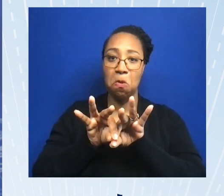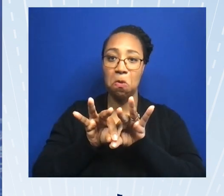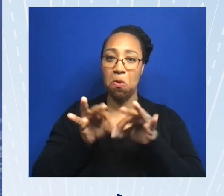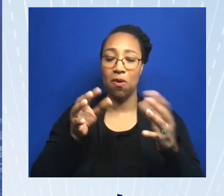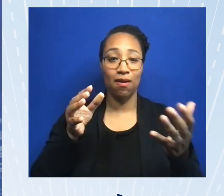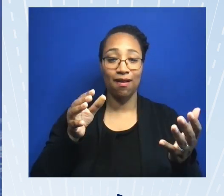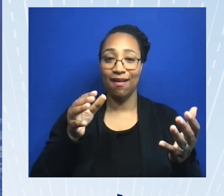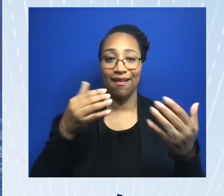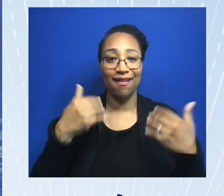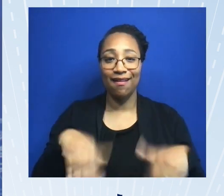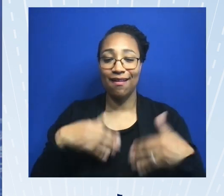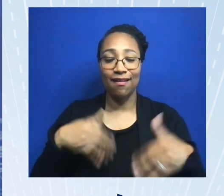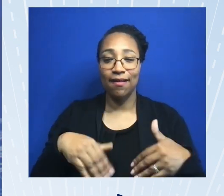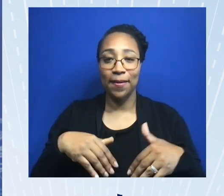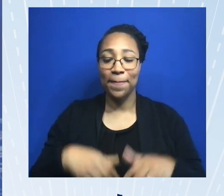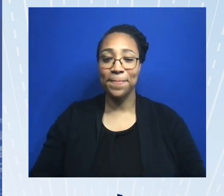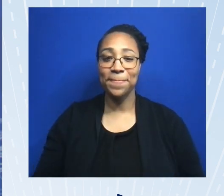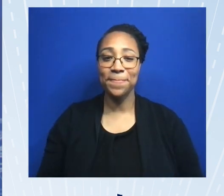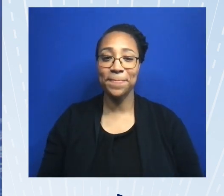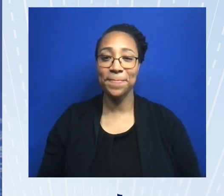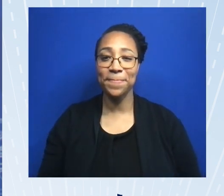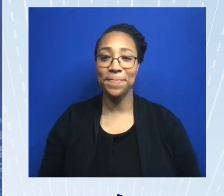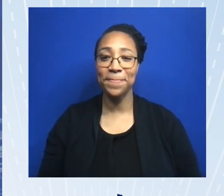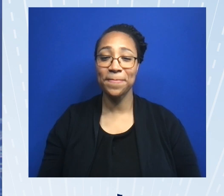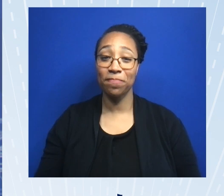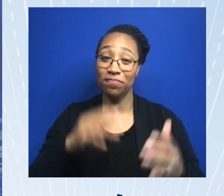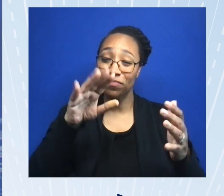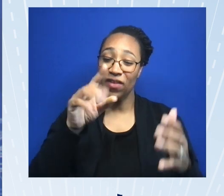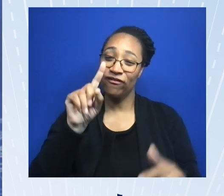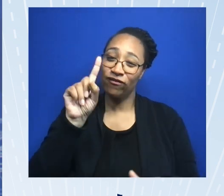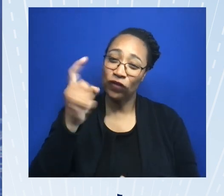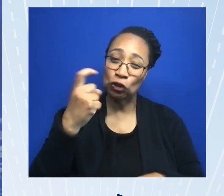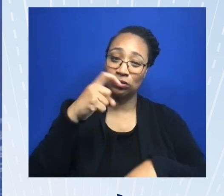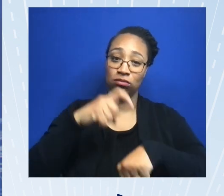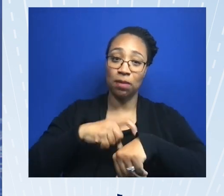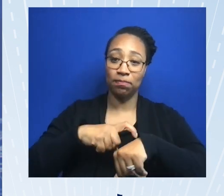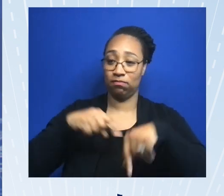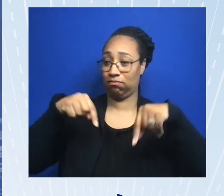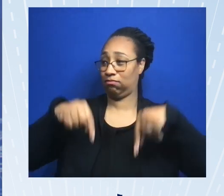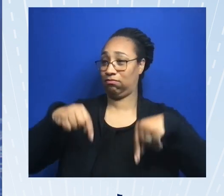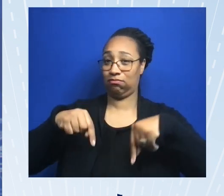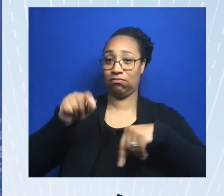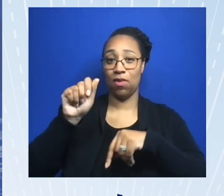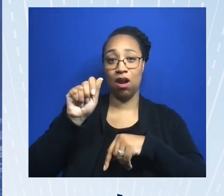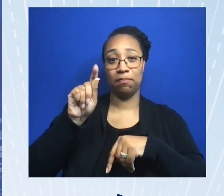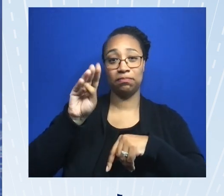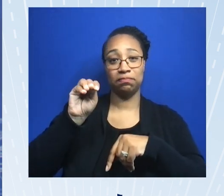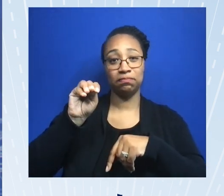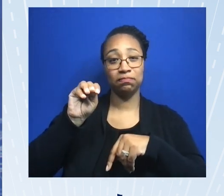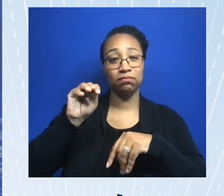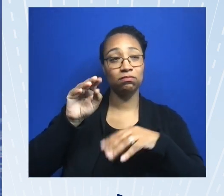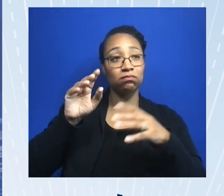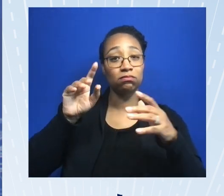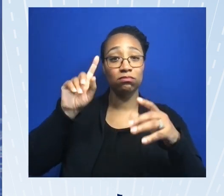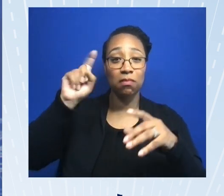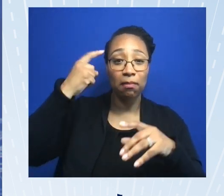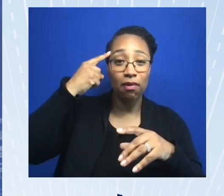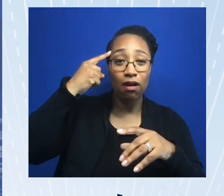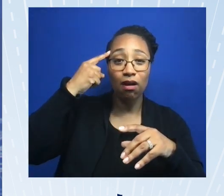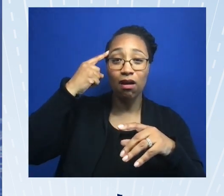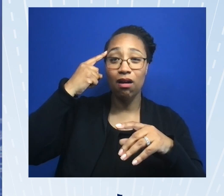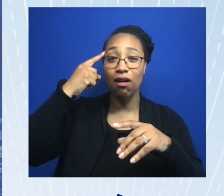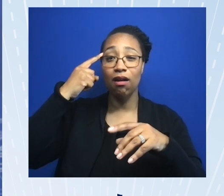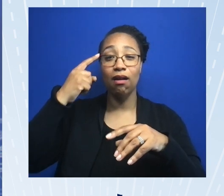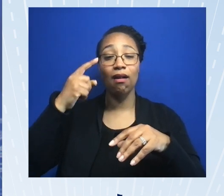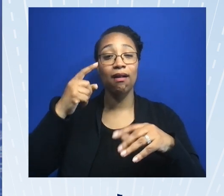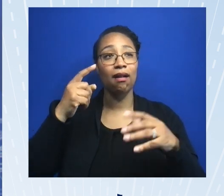the first time, the United States government is not only acknowledging that anti-Semitism